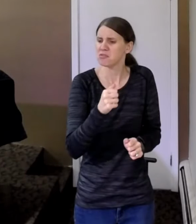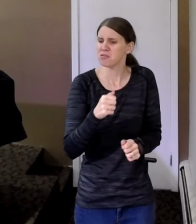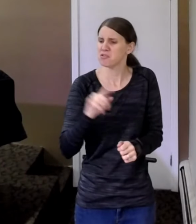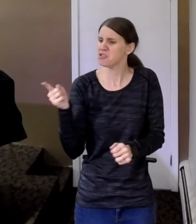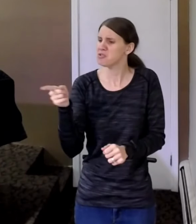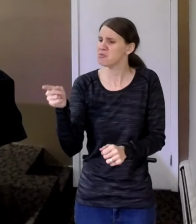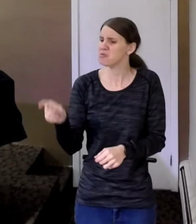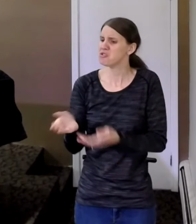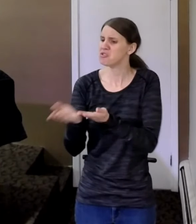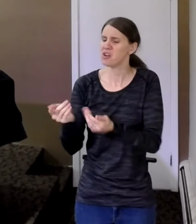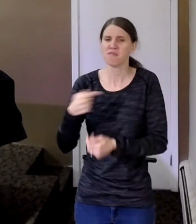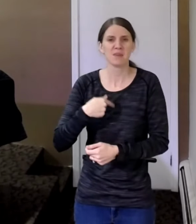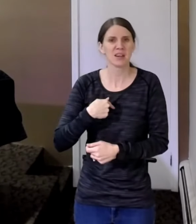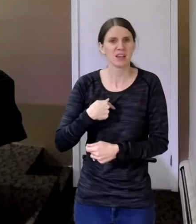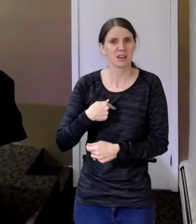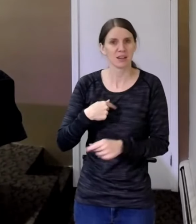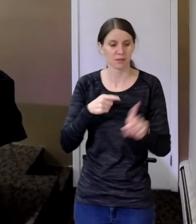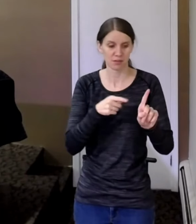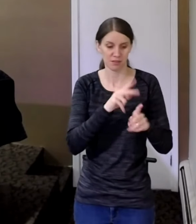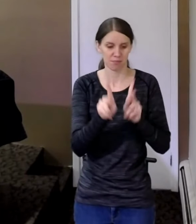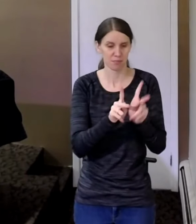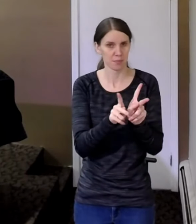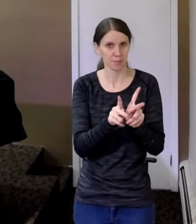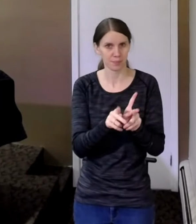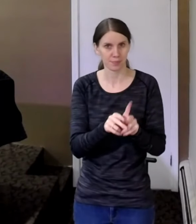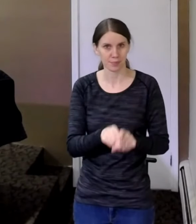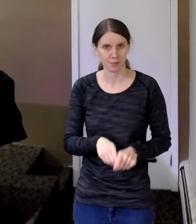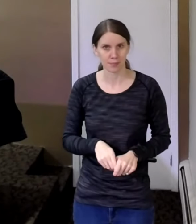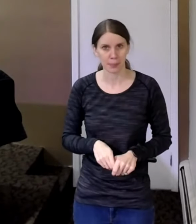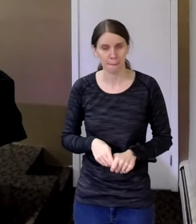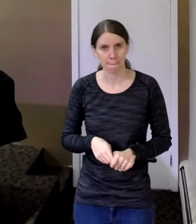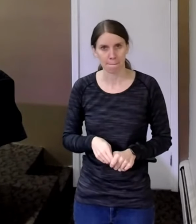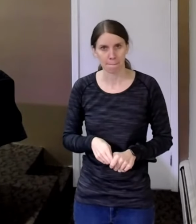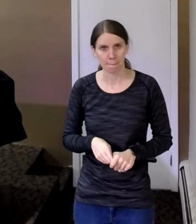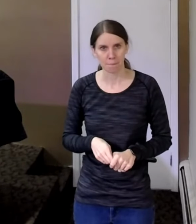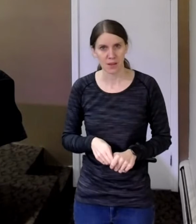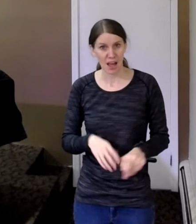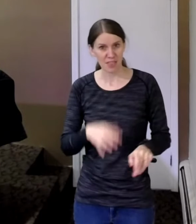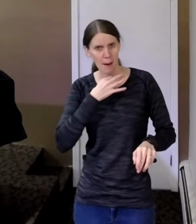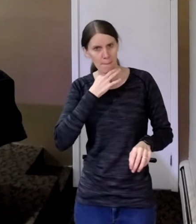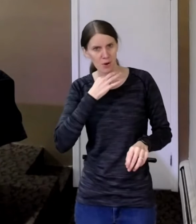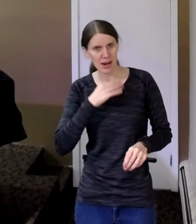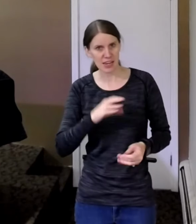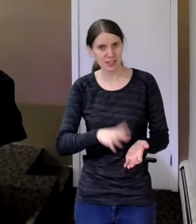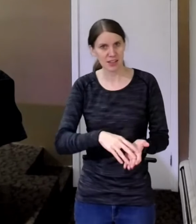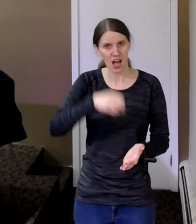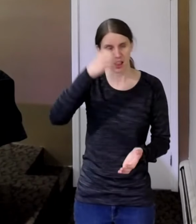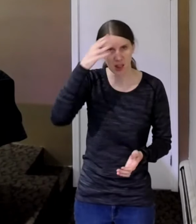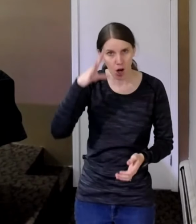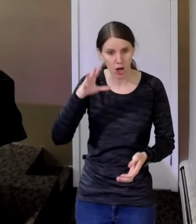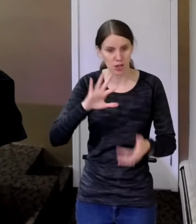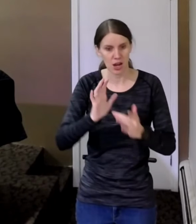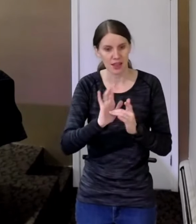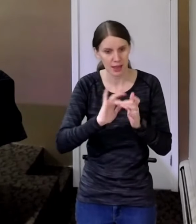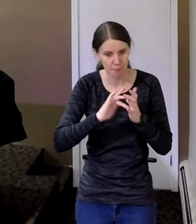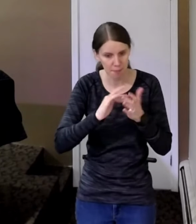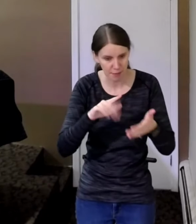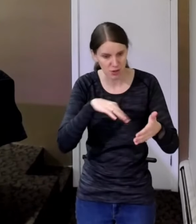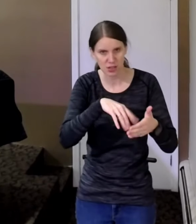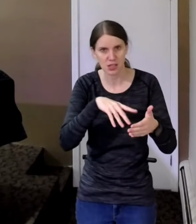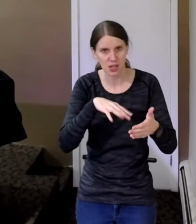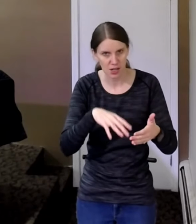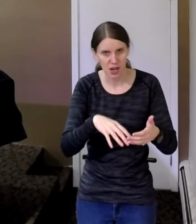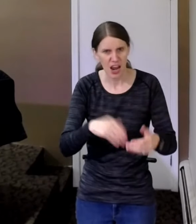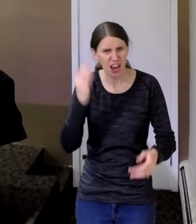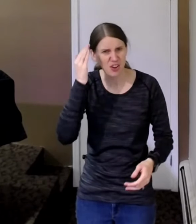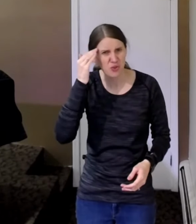Right? These are the people who were trained up in the Scripture, who should have recognized that this